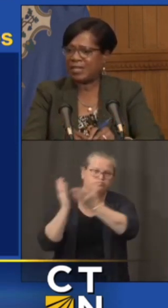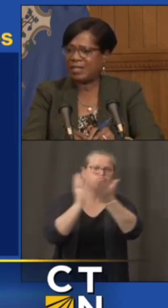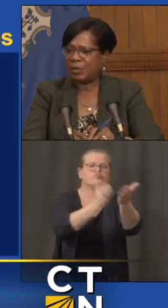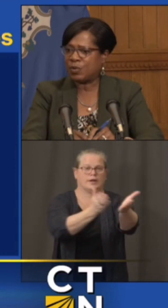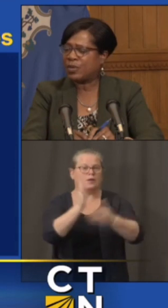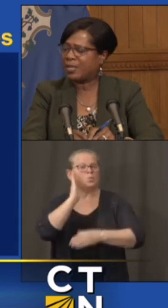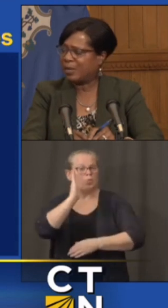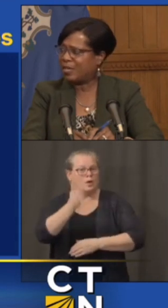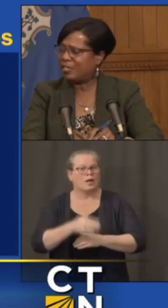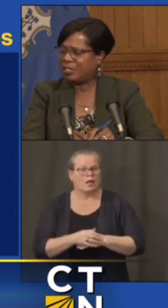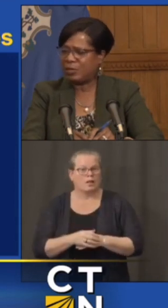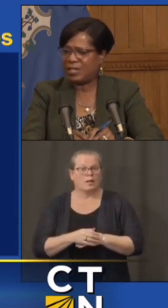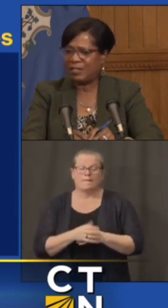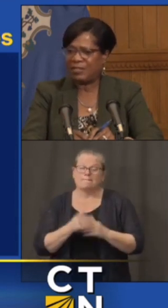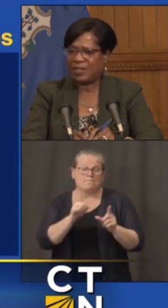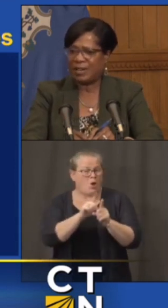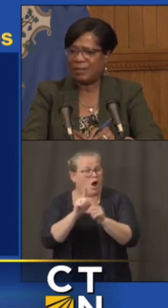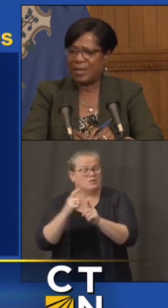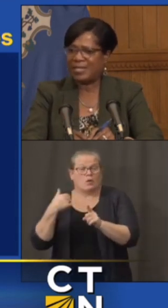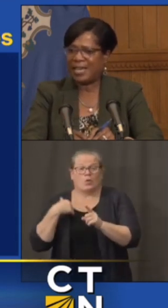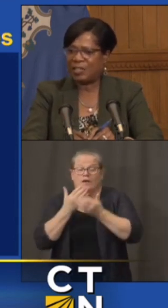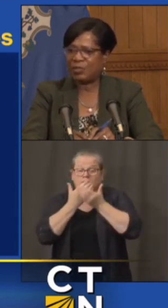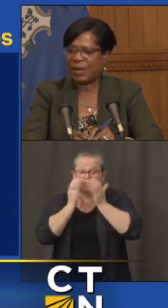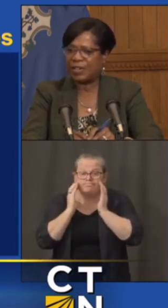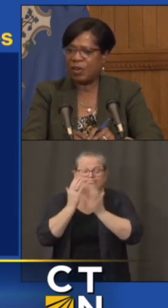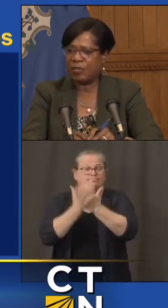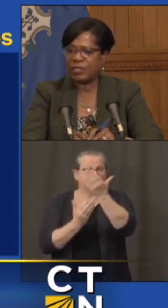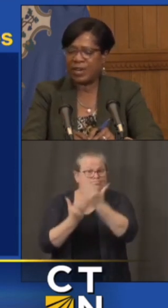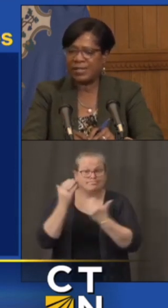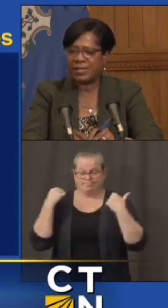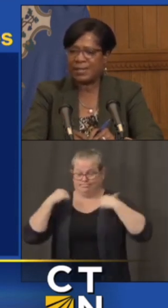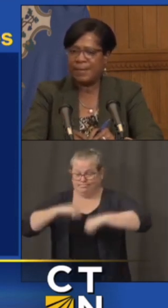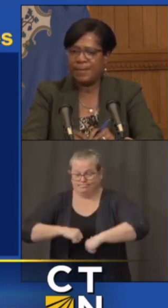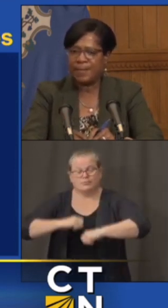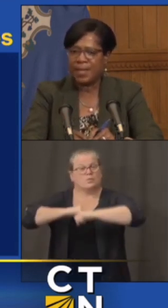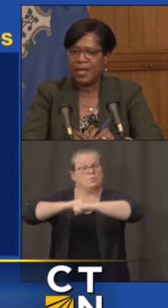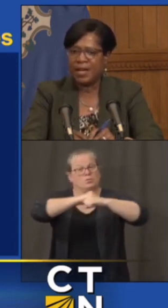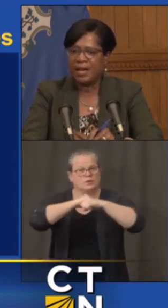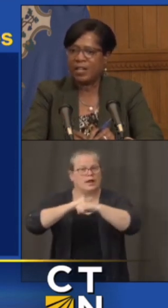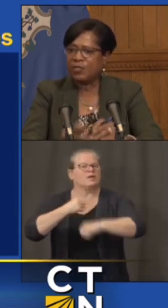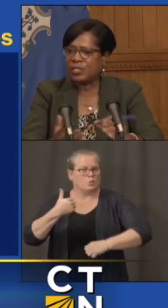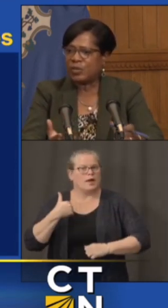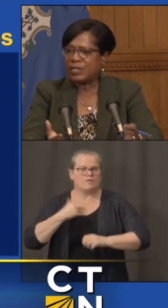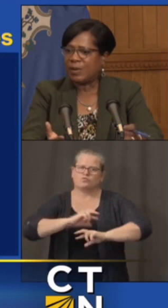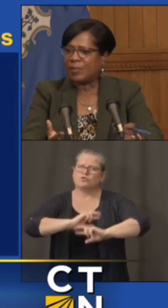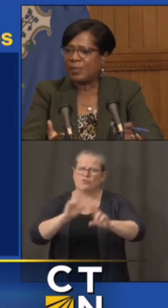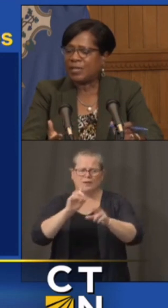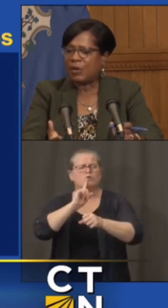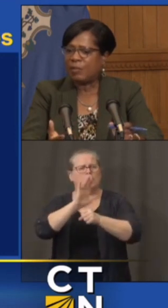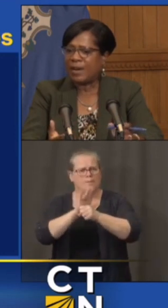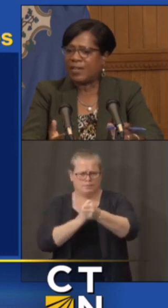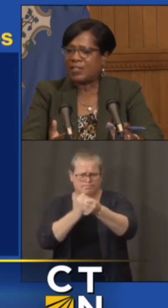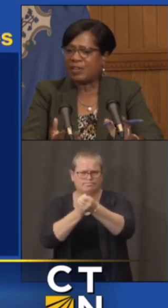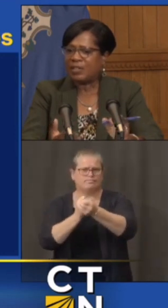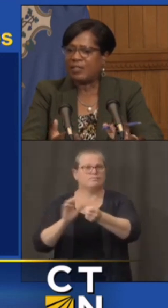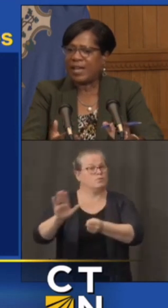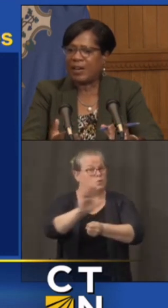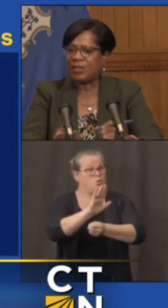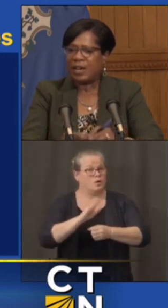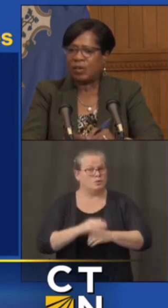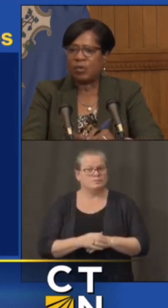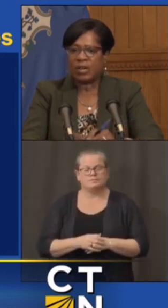something that we're really committed to and have maintained throughout the COVID crisis. Another resource I want people to know about is